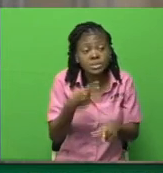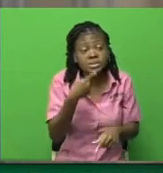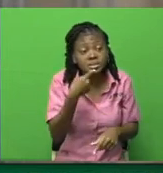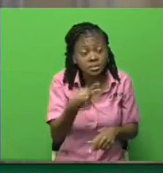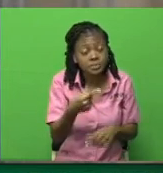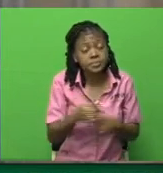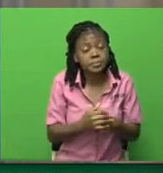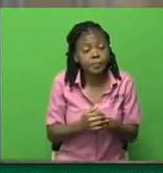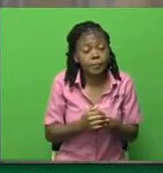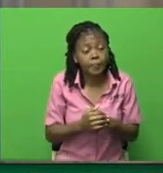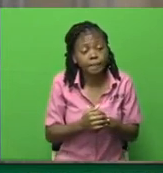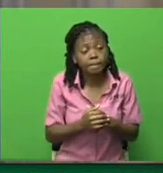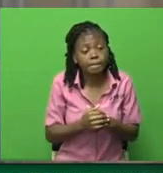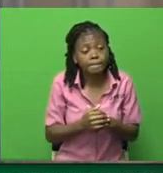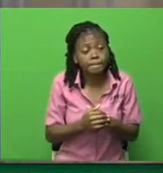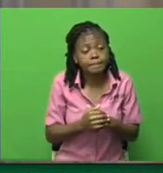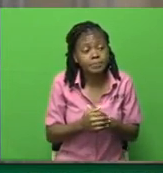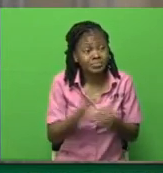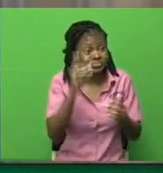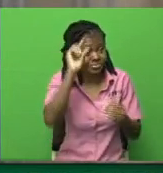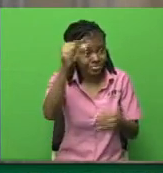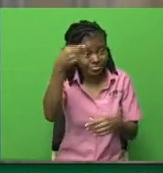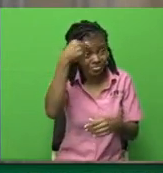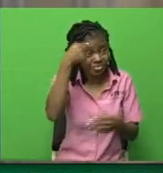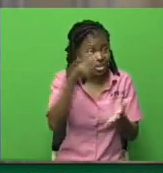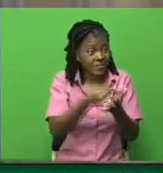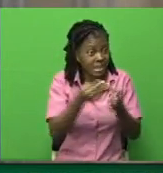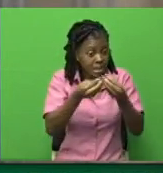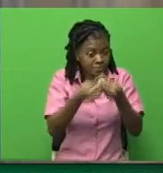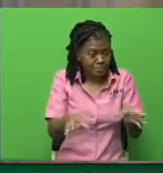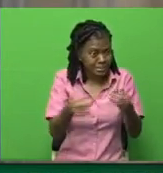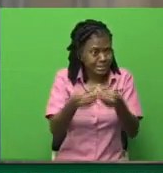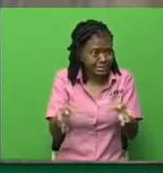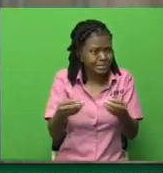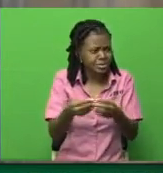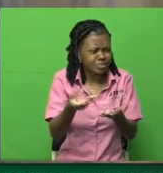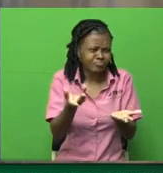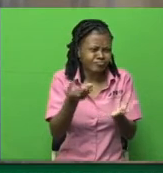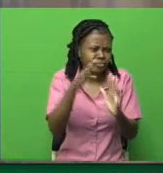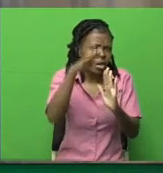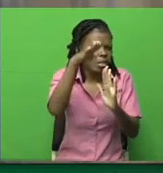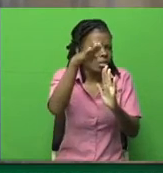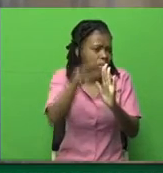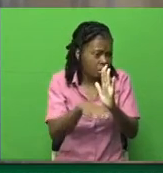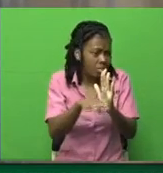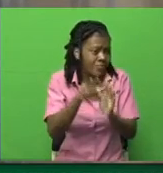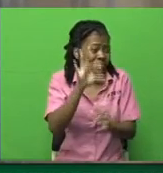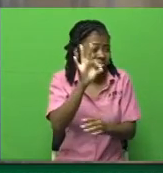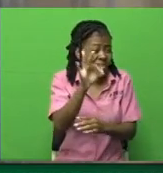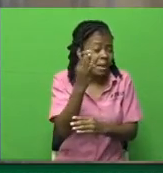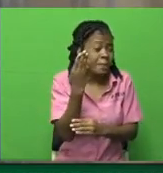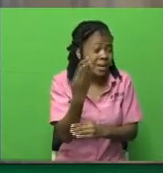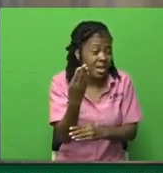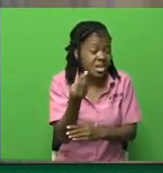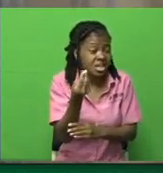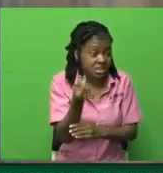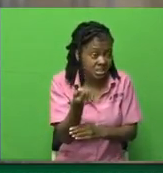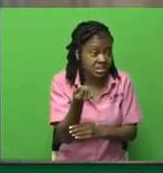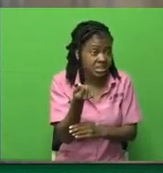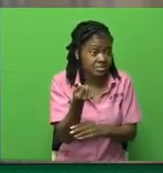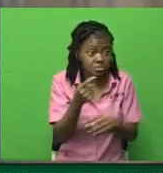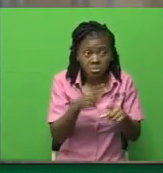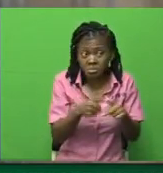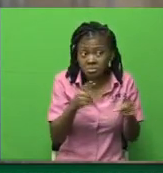government expenditure reducing it by up to nine billion dollars what he did not say